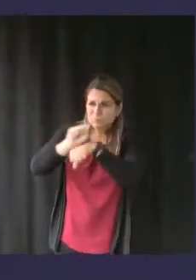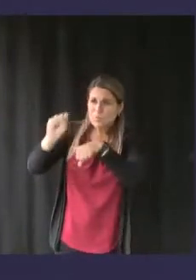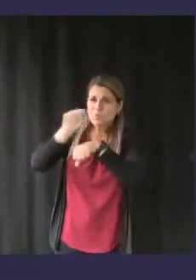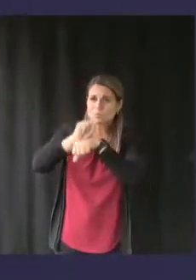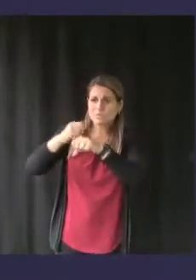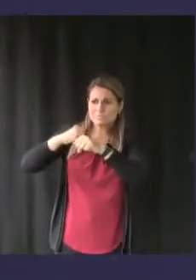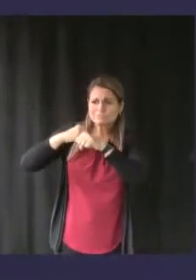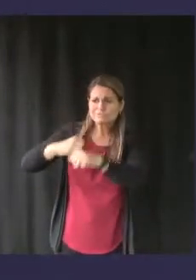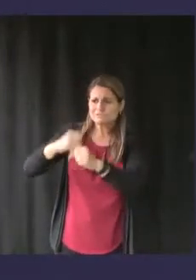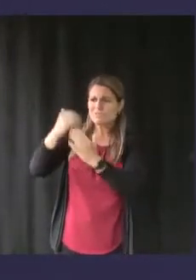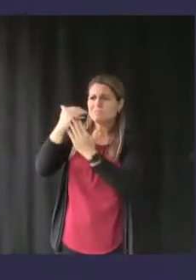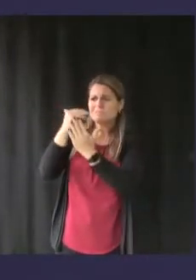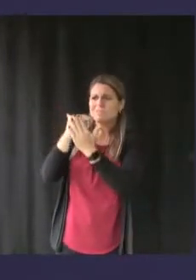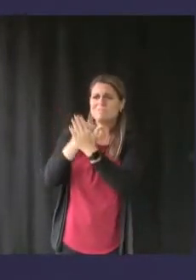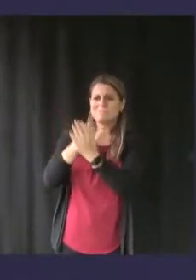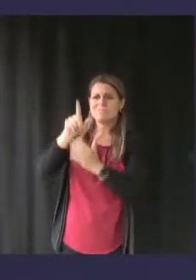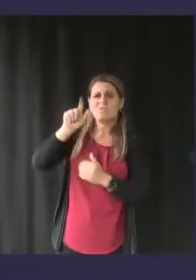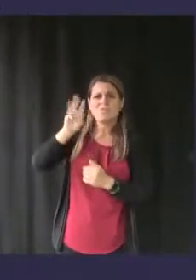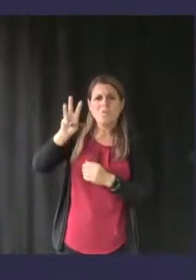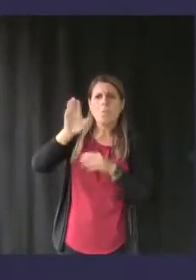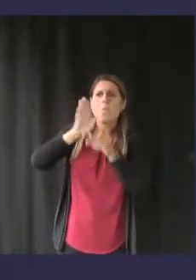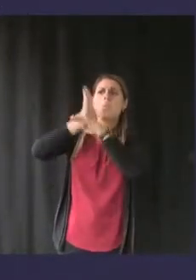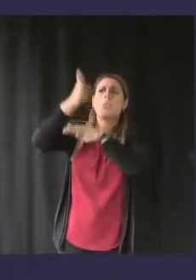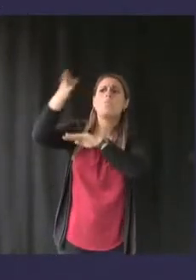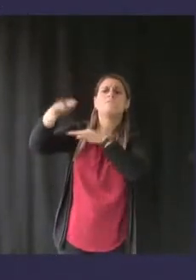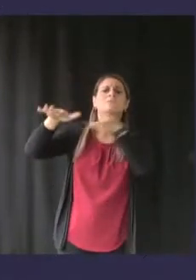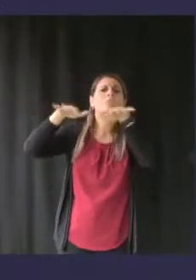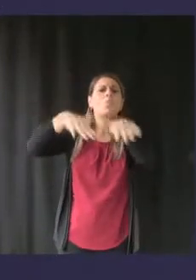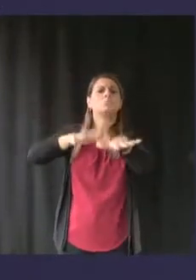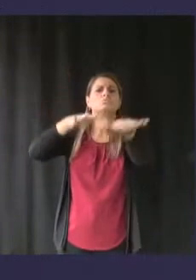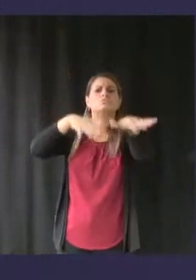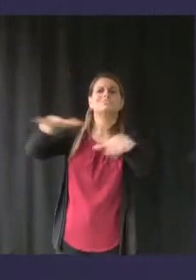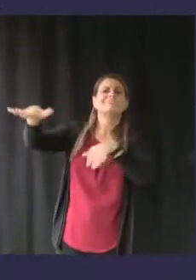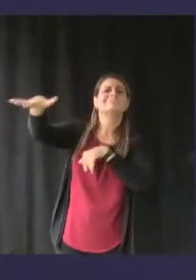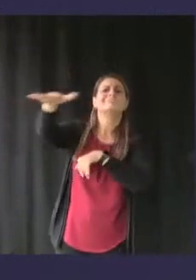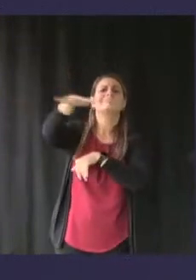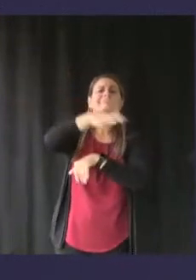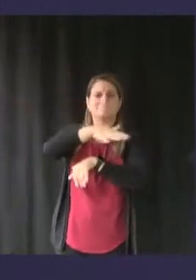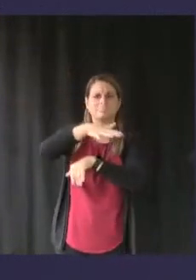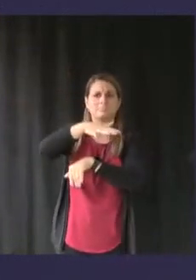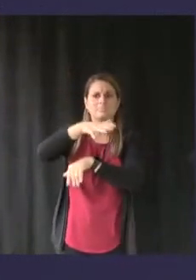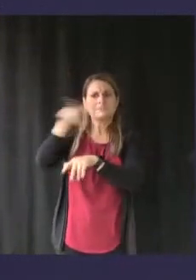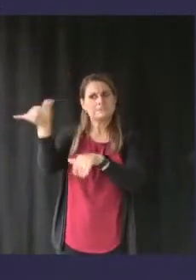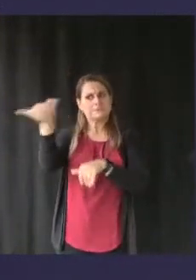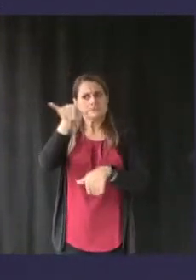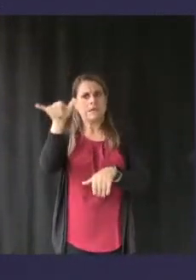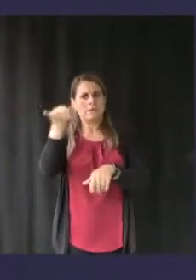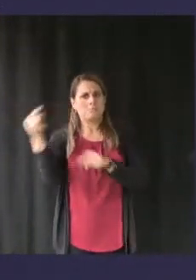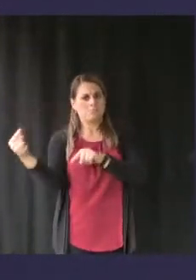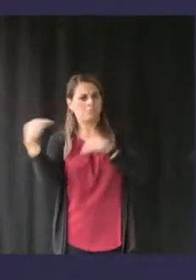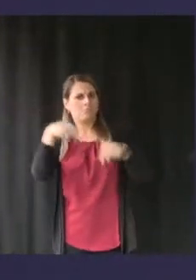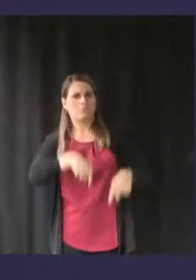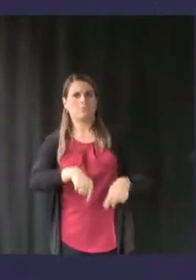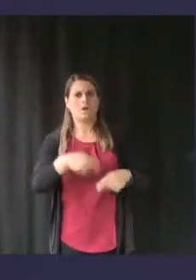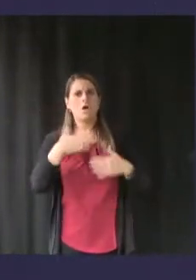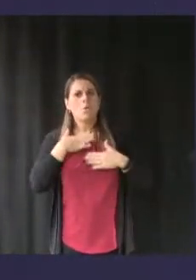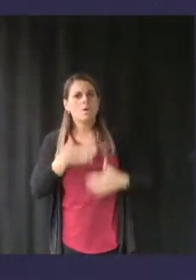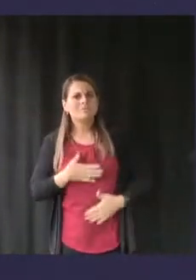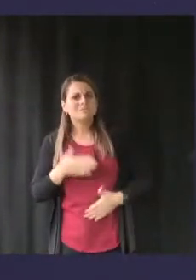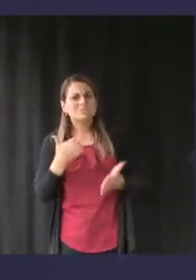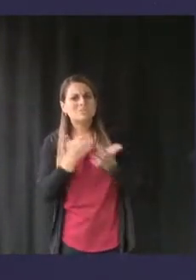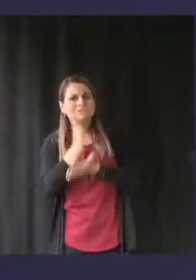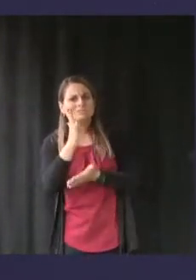which is under constant attack by the new autocrats. So too are human rights under attack, whether it's in the